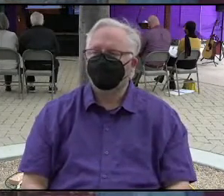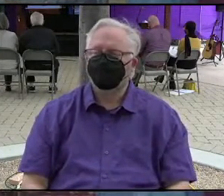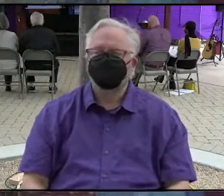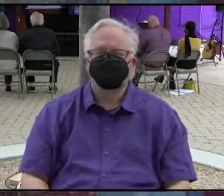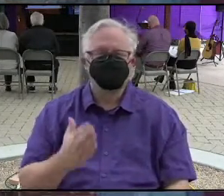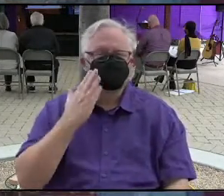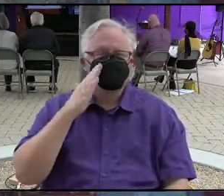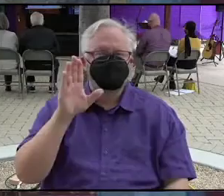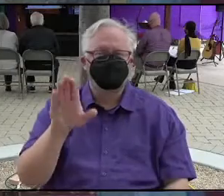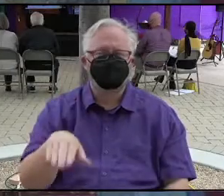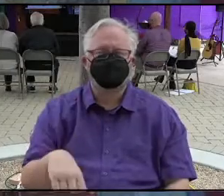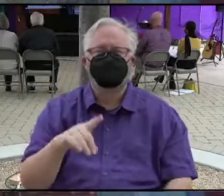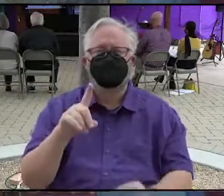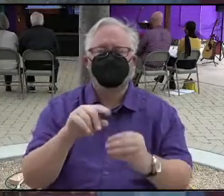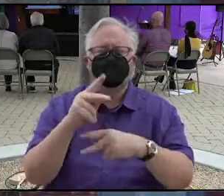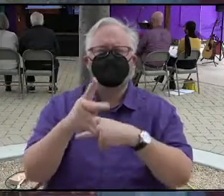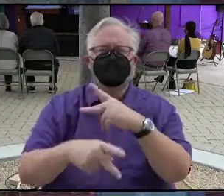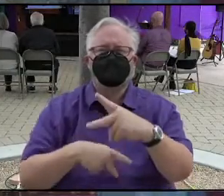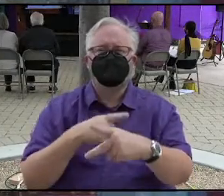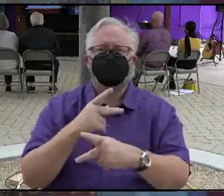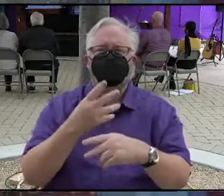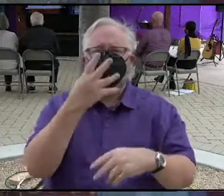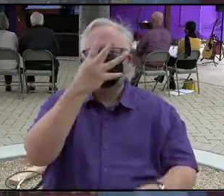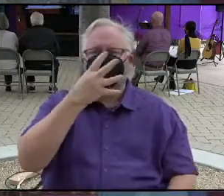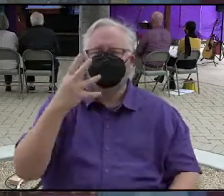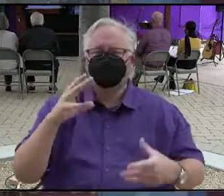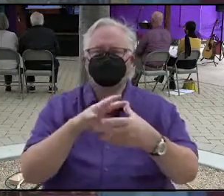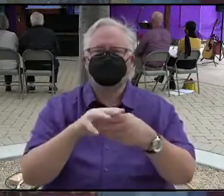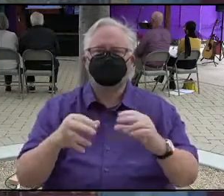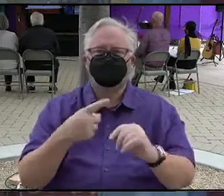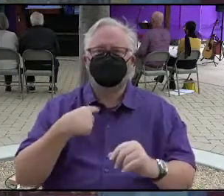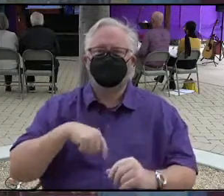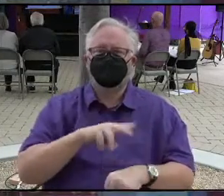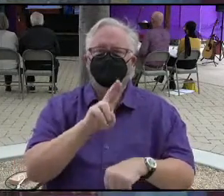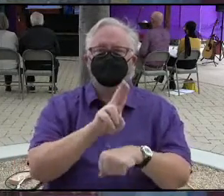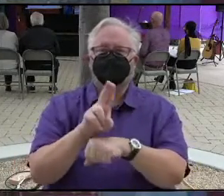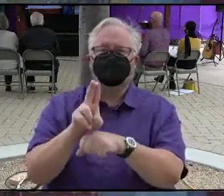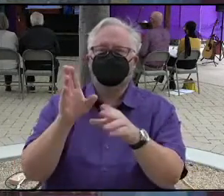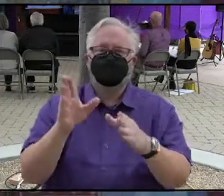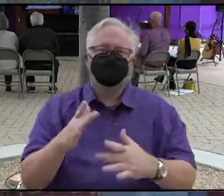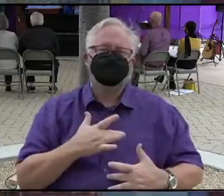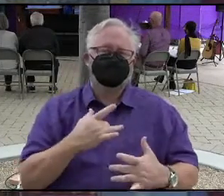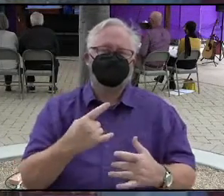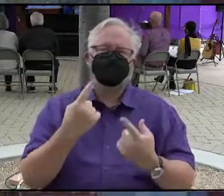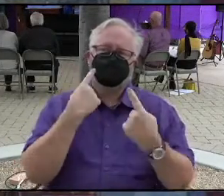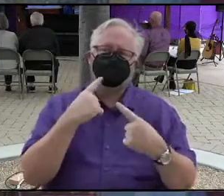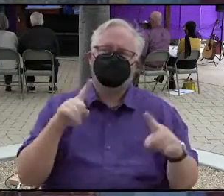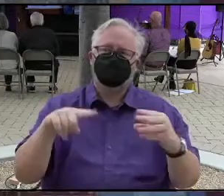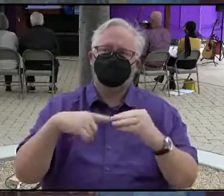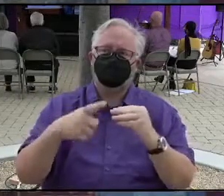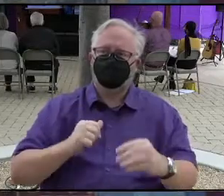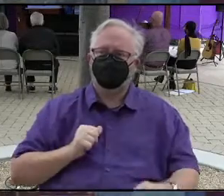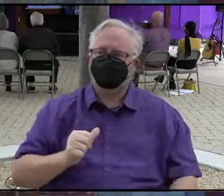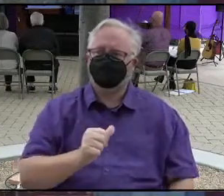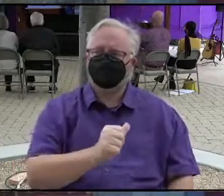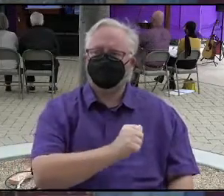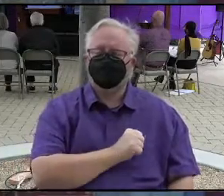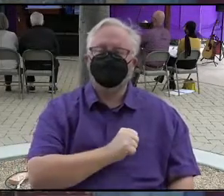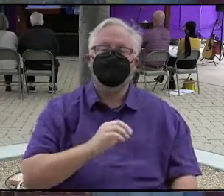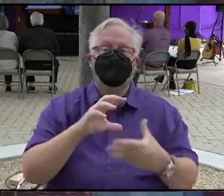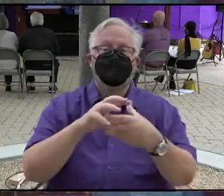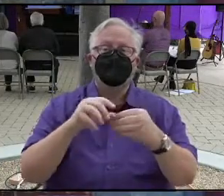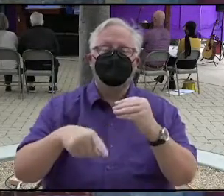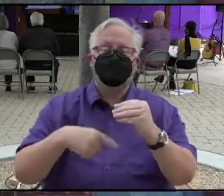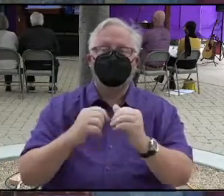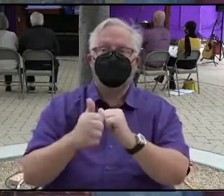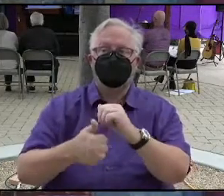You know, there's another kind of immigration story we Unitarian Universalists tend to tell about ourselves. It's that story of how